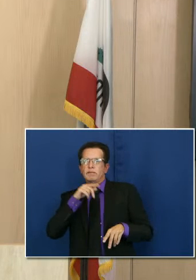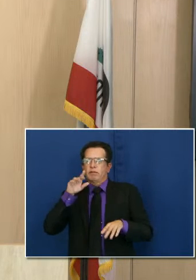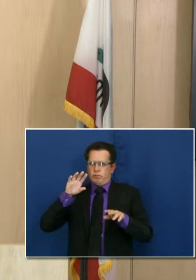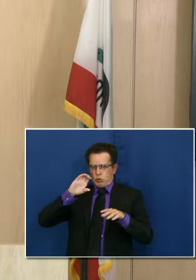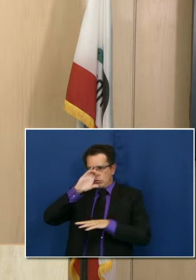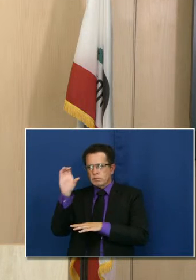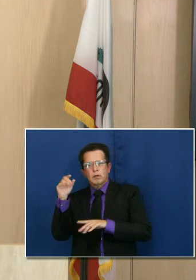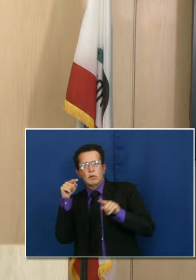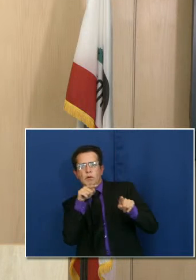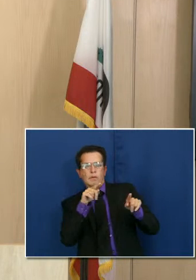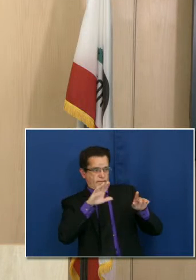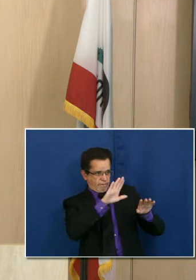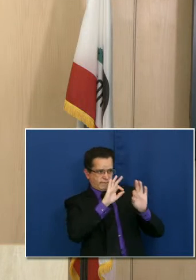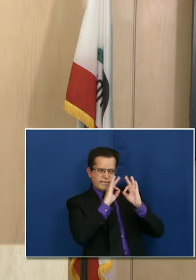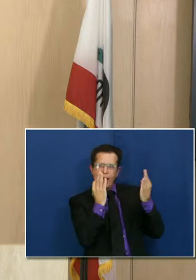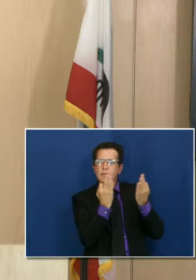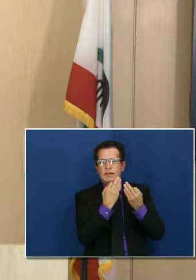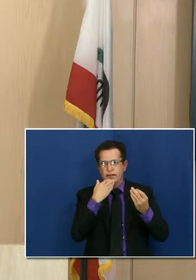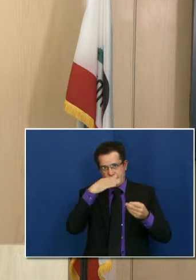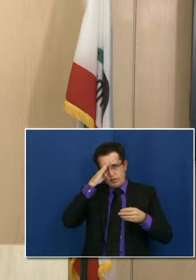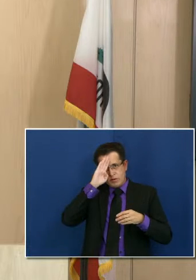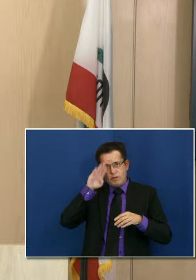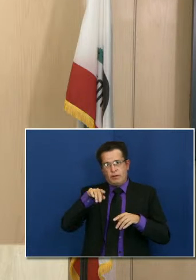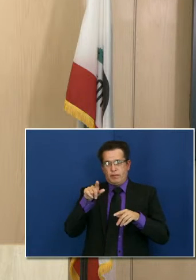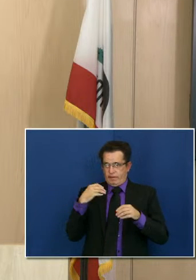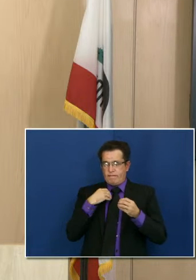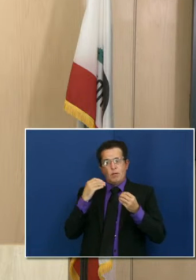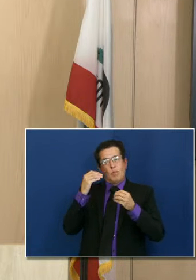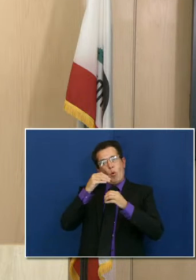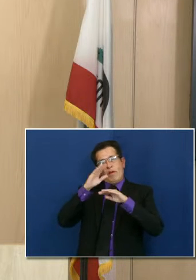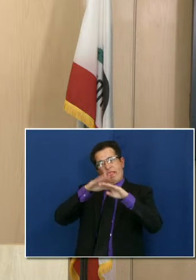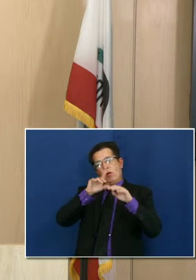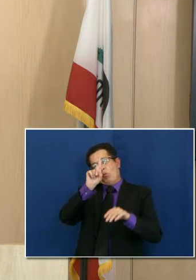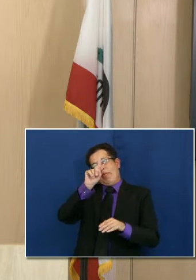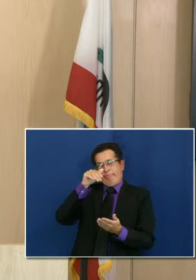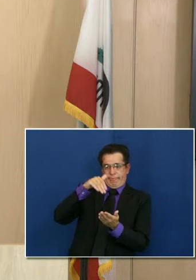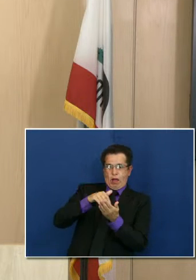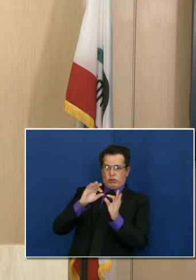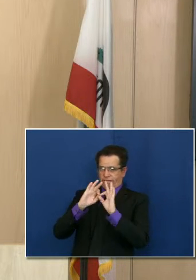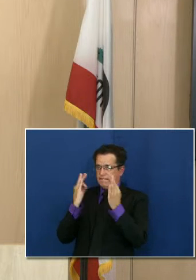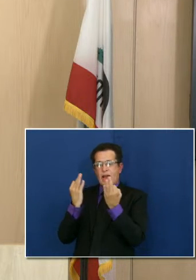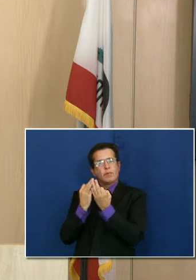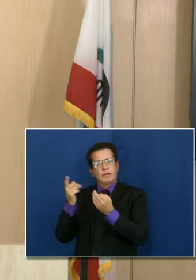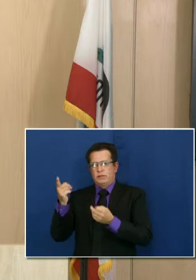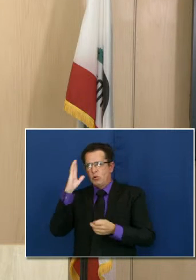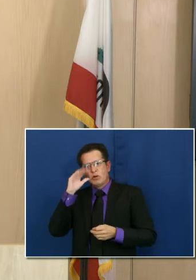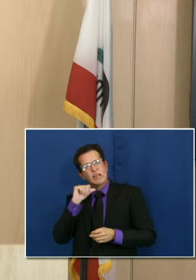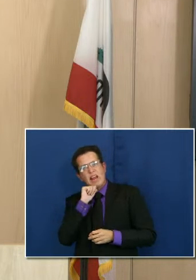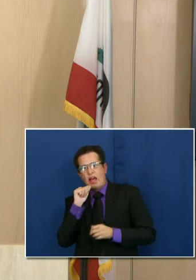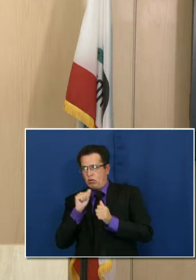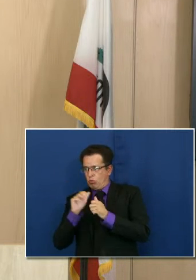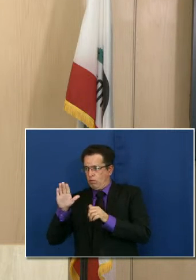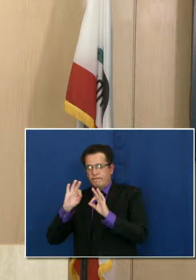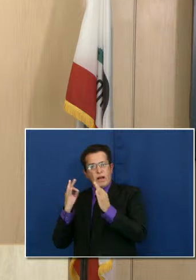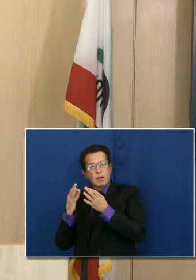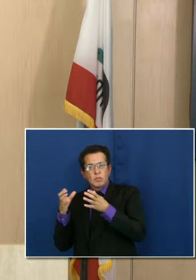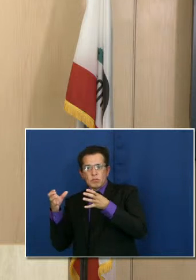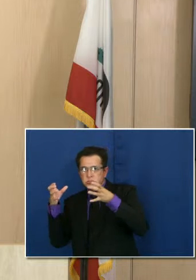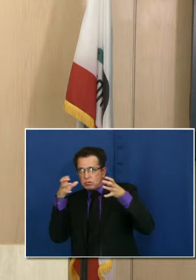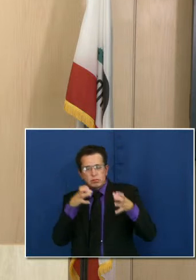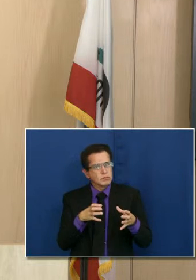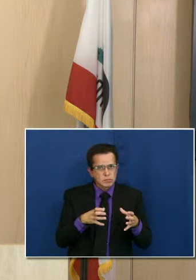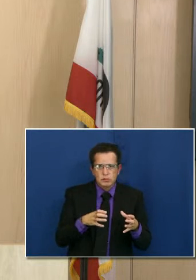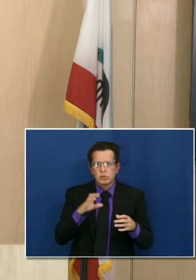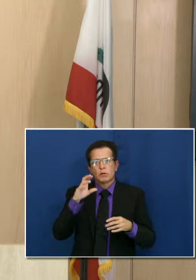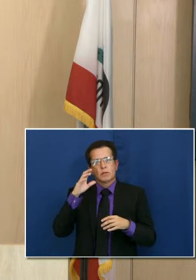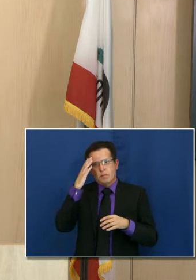important that we remind ourselves that there are more than 1,000 San Diego families who will not be spending the holidays with their family members, not because they're making the decision